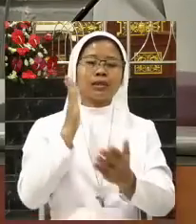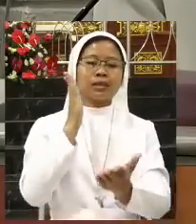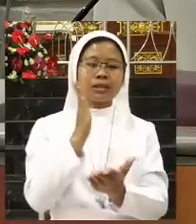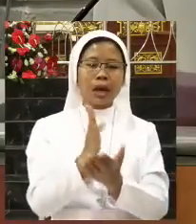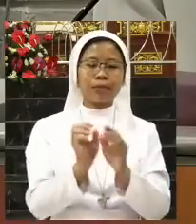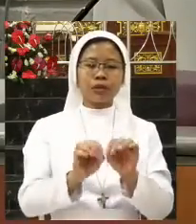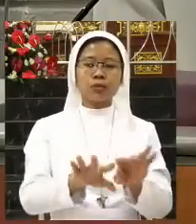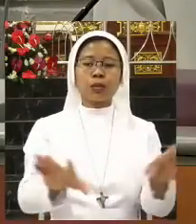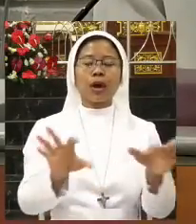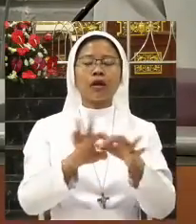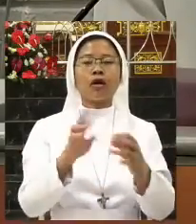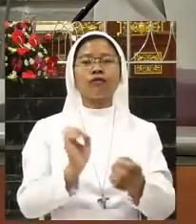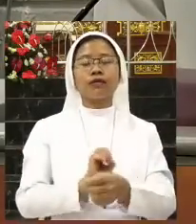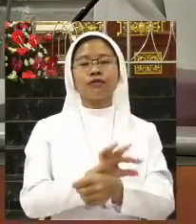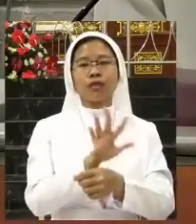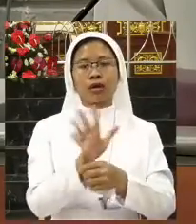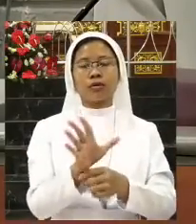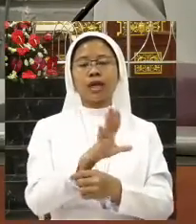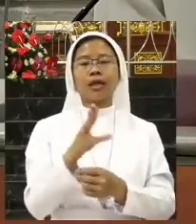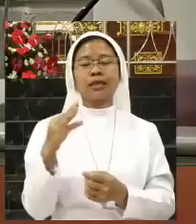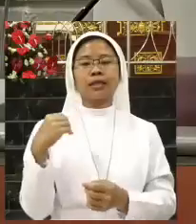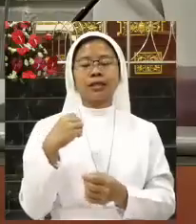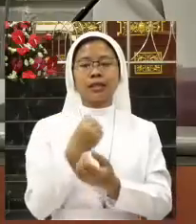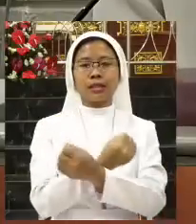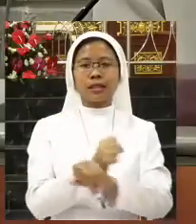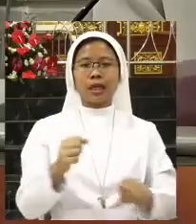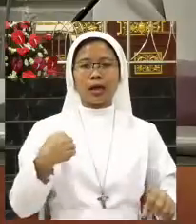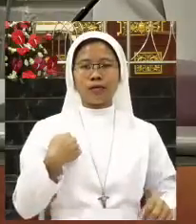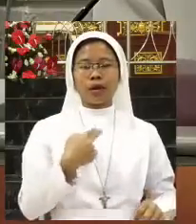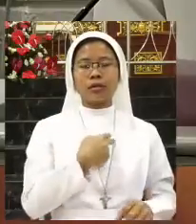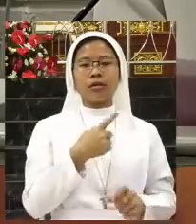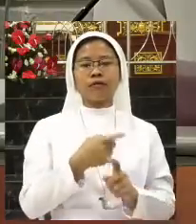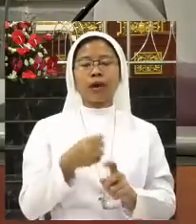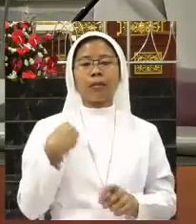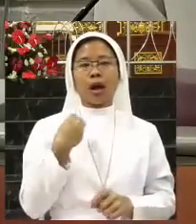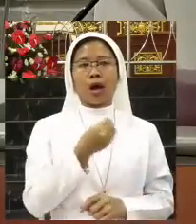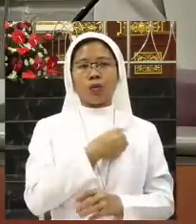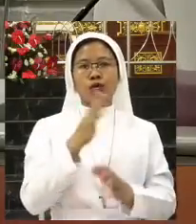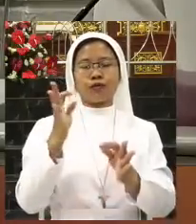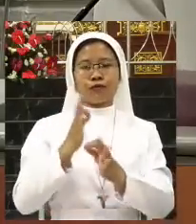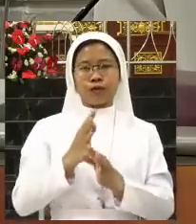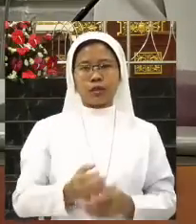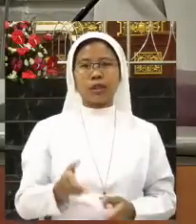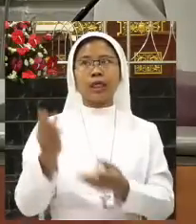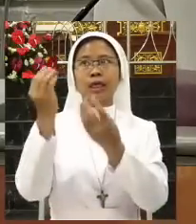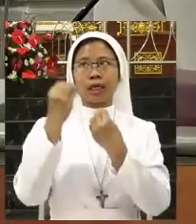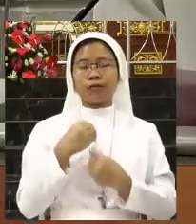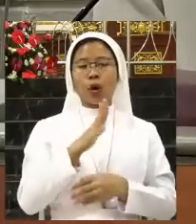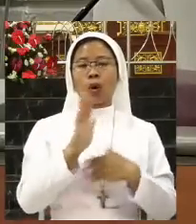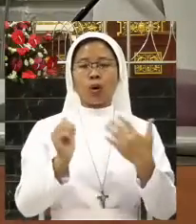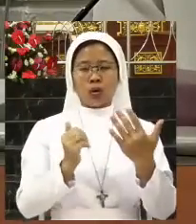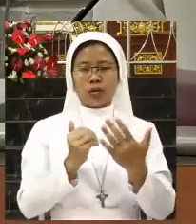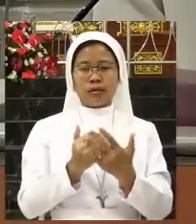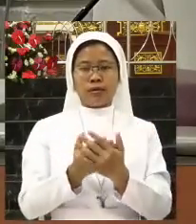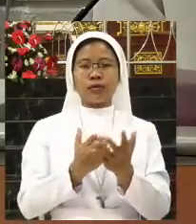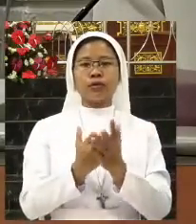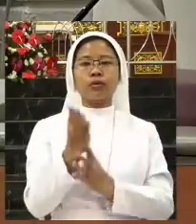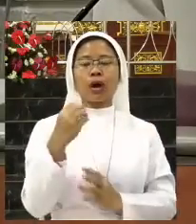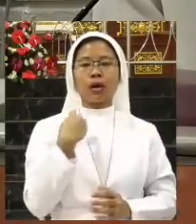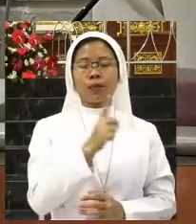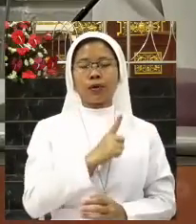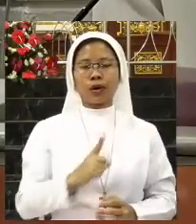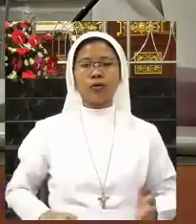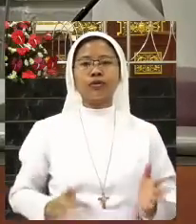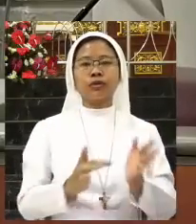of this virus and to save us from our fears. Grant all this through our